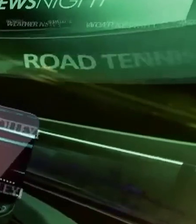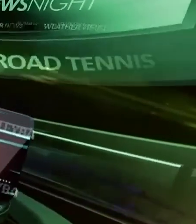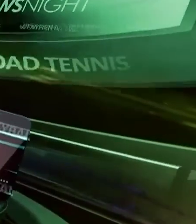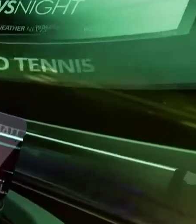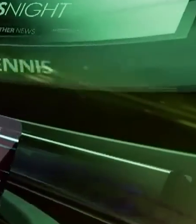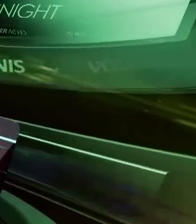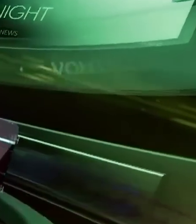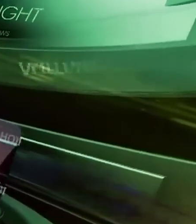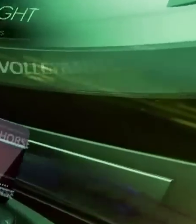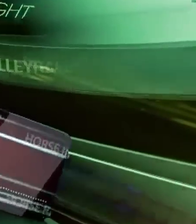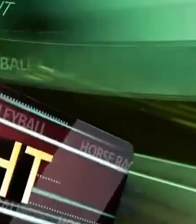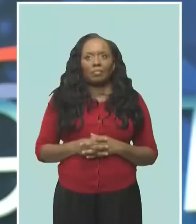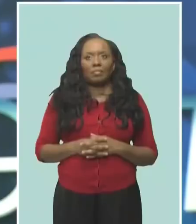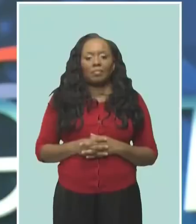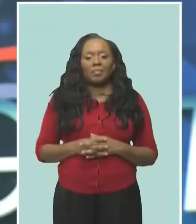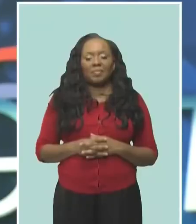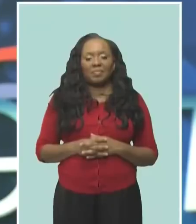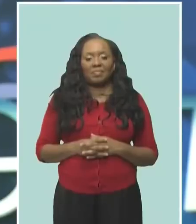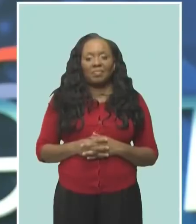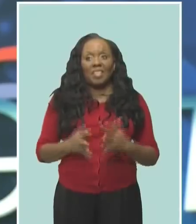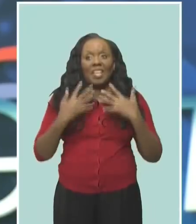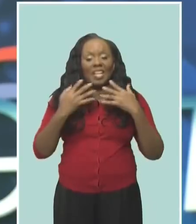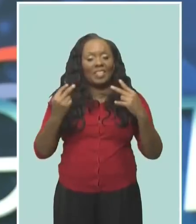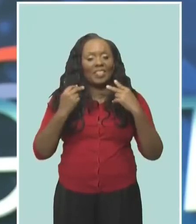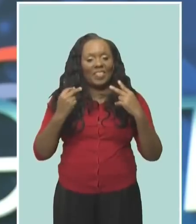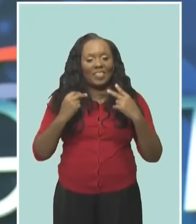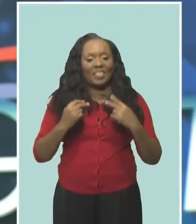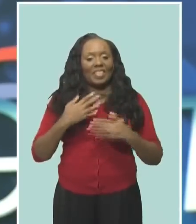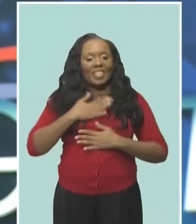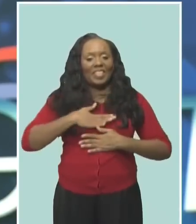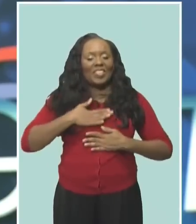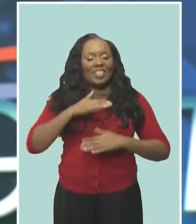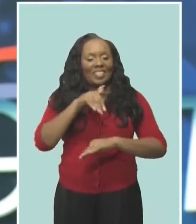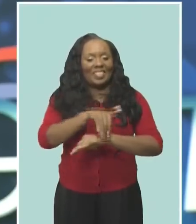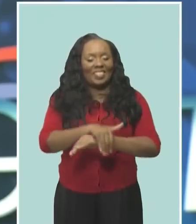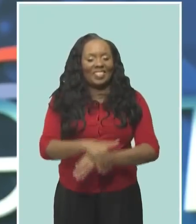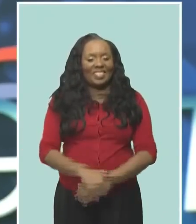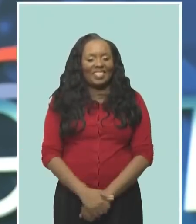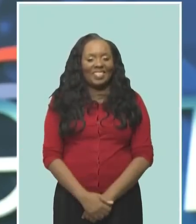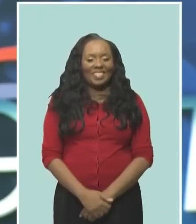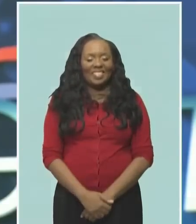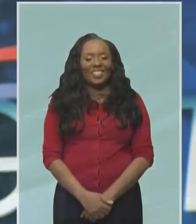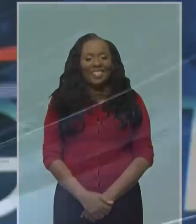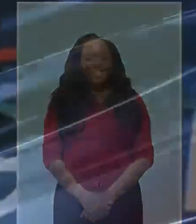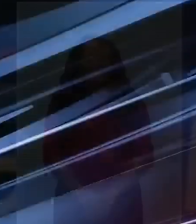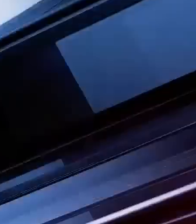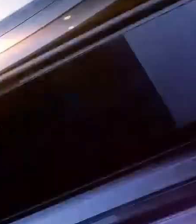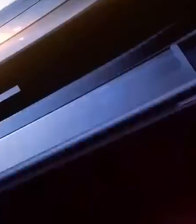Thanks for viewing. Do enjoy the rest of your evening.